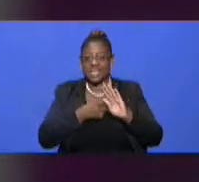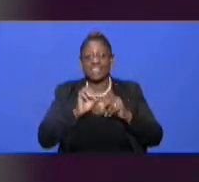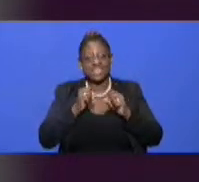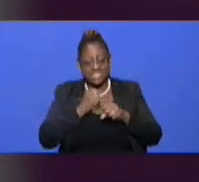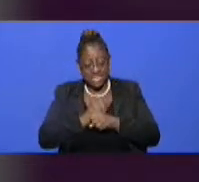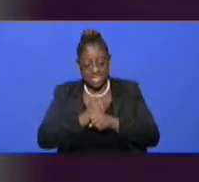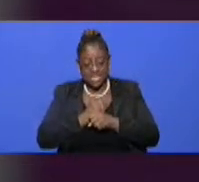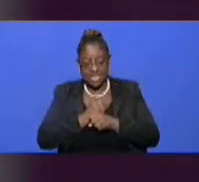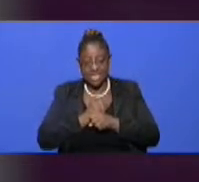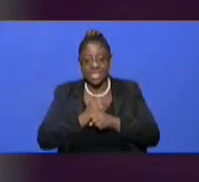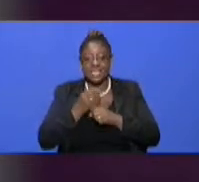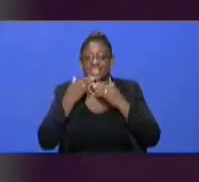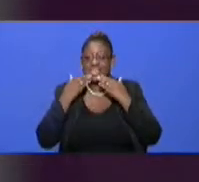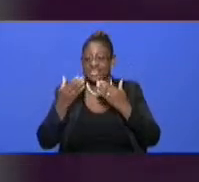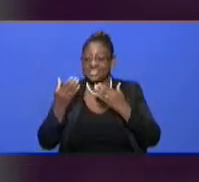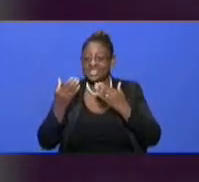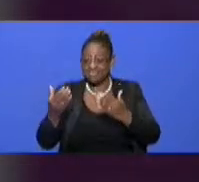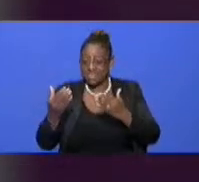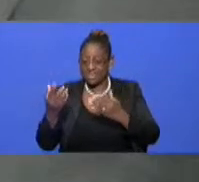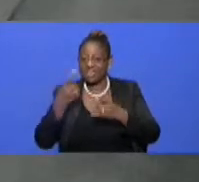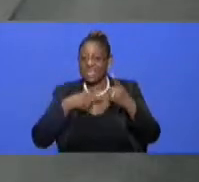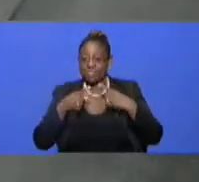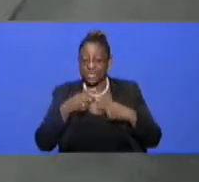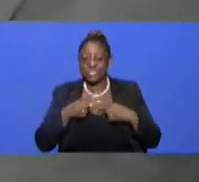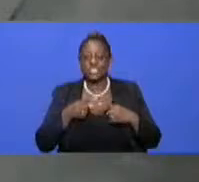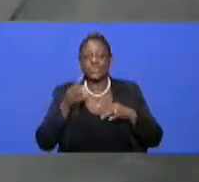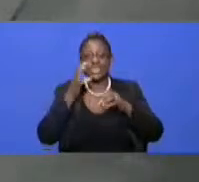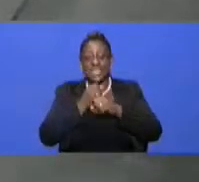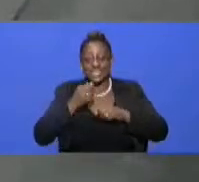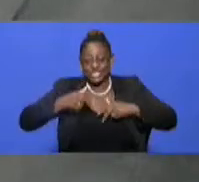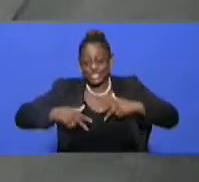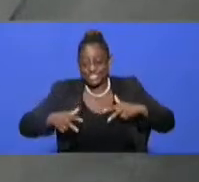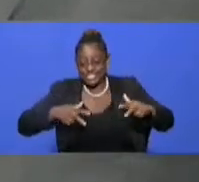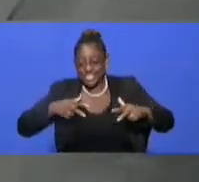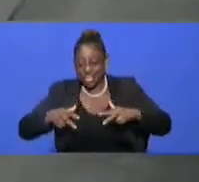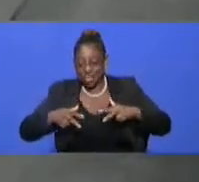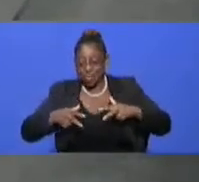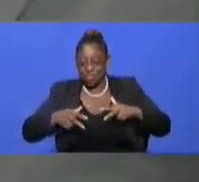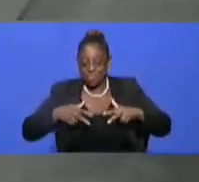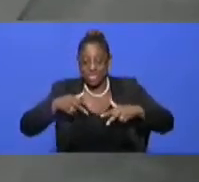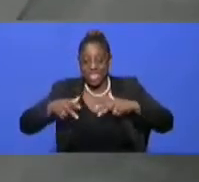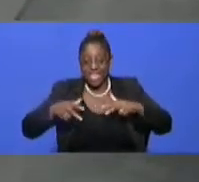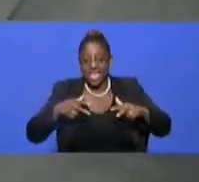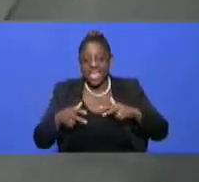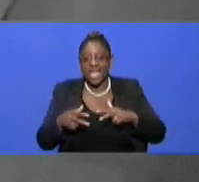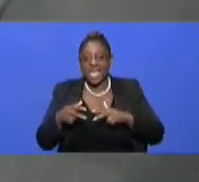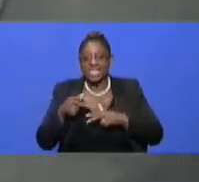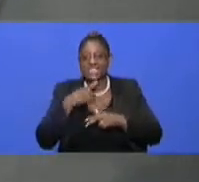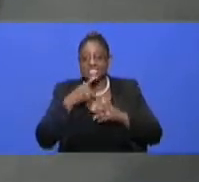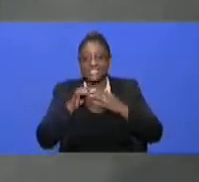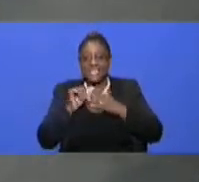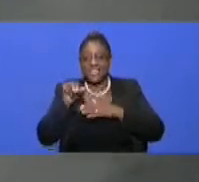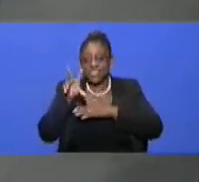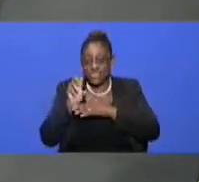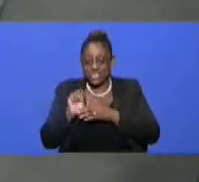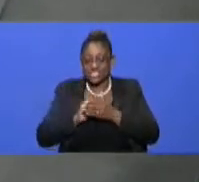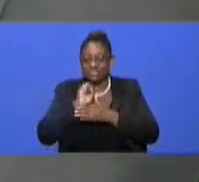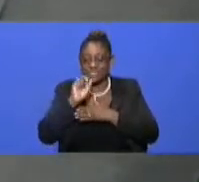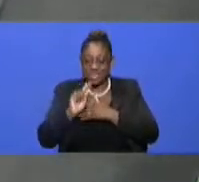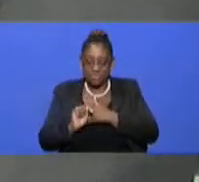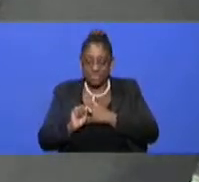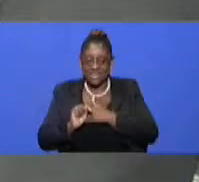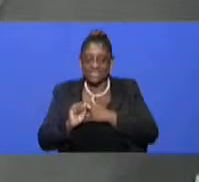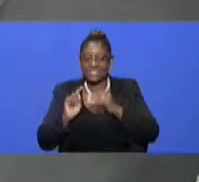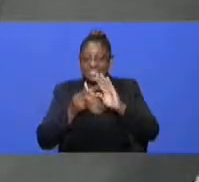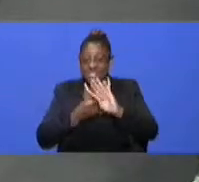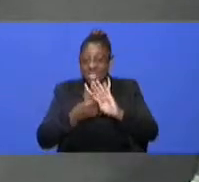year, Thanksgiving is coming up, so get your steps in, get your foot in front of the other. And on the 30th of September, we